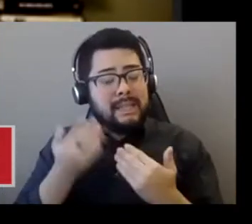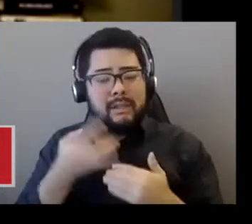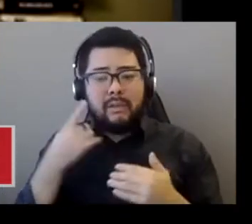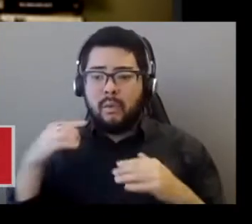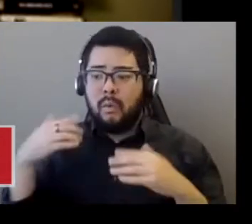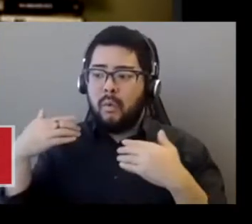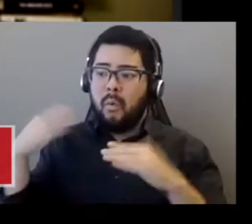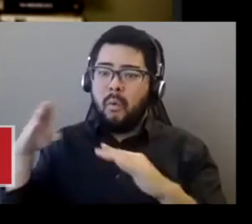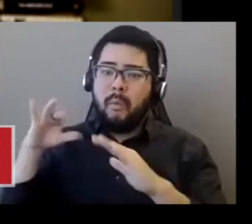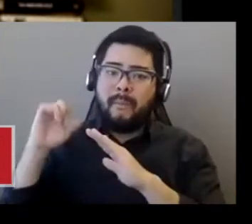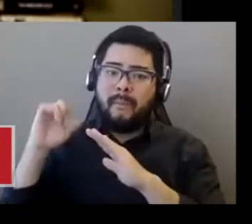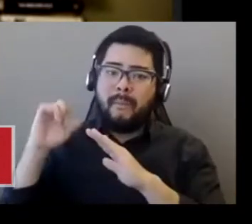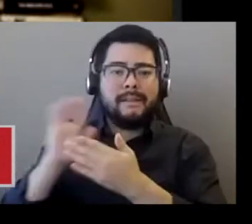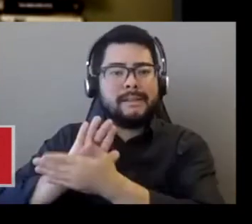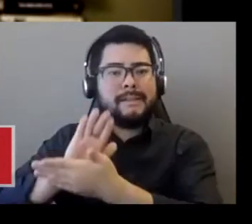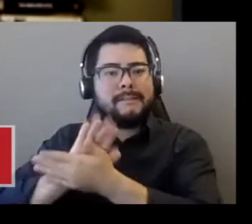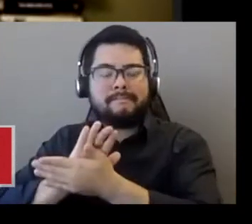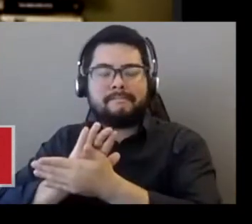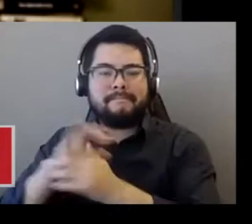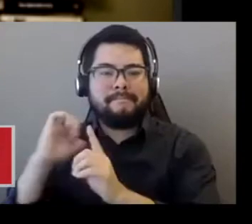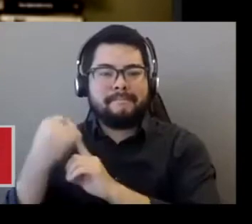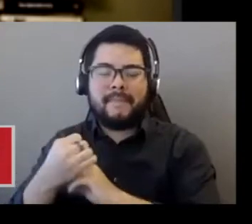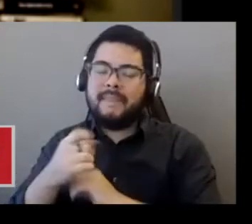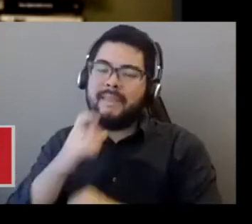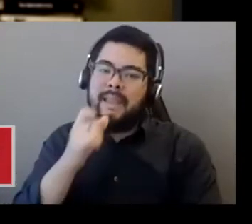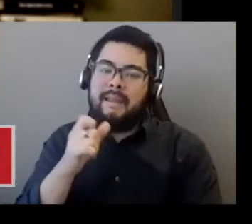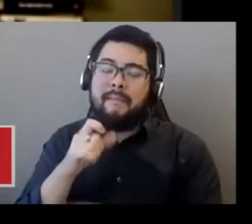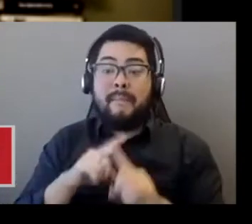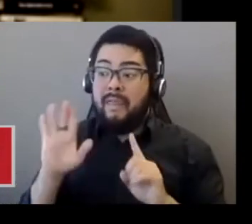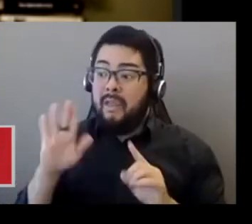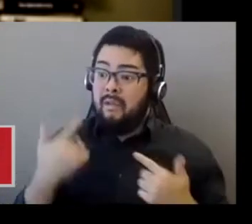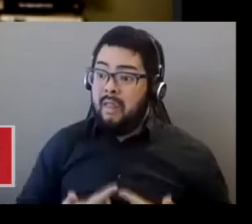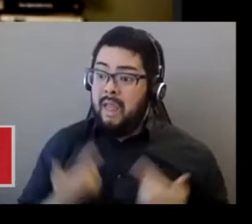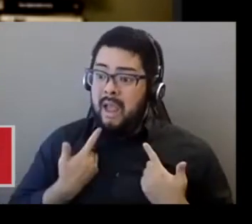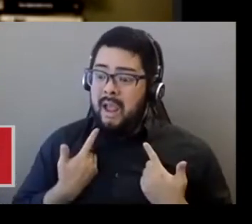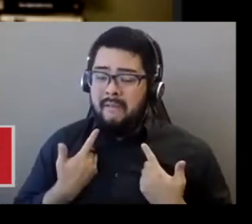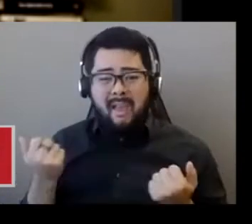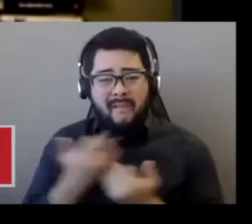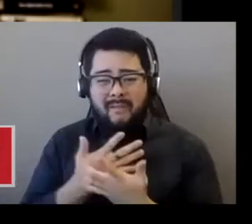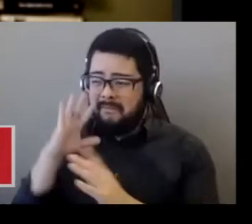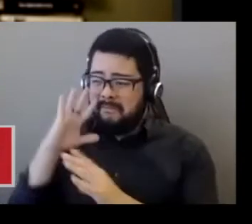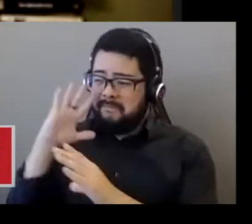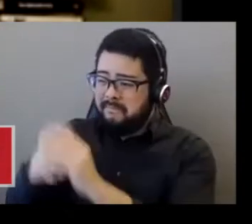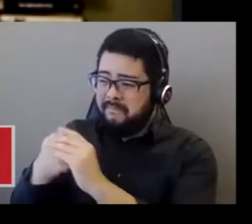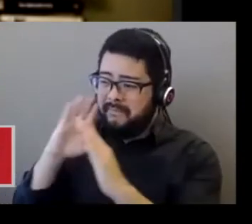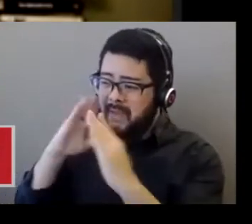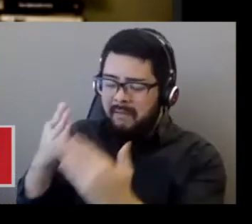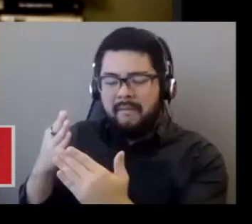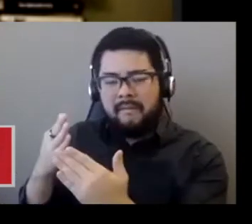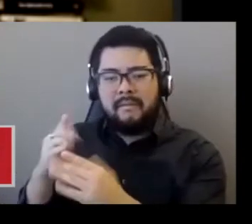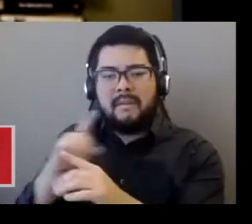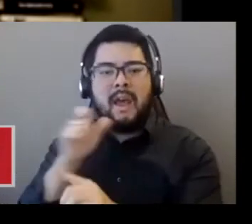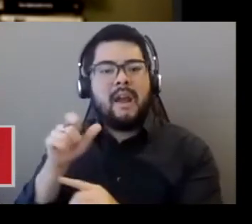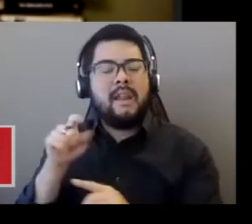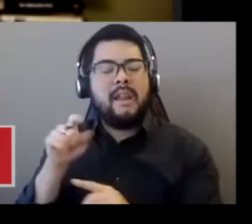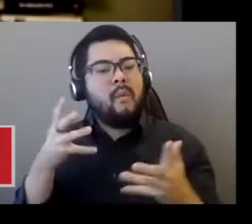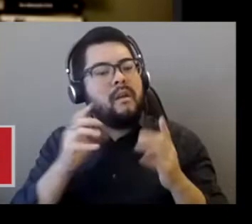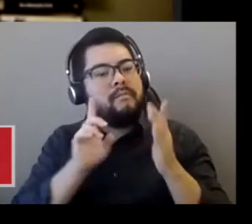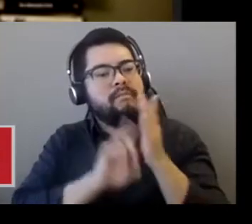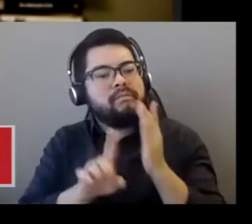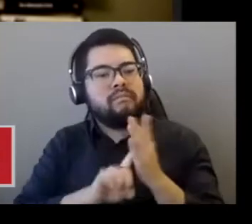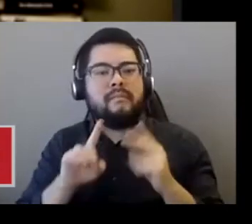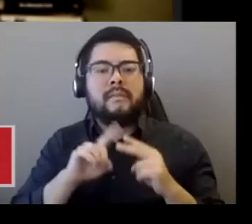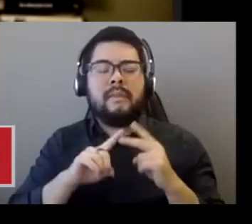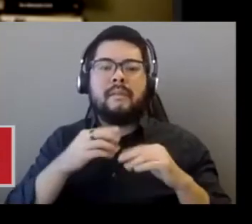the academy, but they're not, that's not what they're doing with their lives. They want to build research to advance our